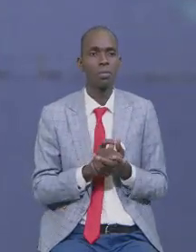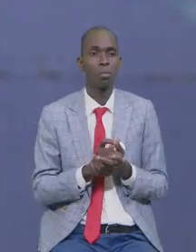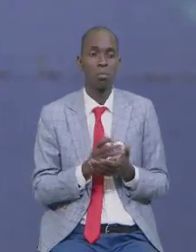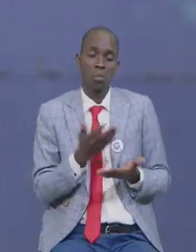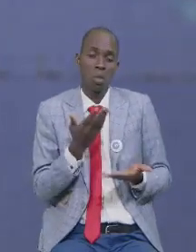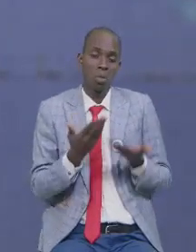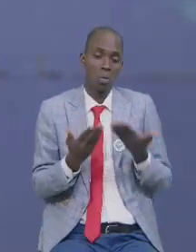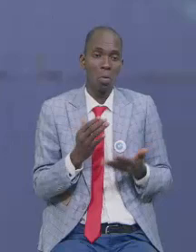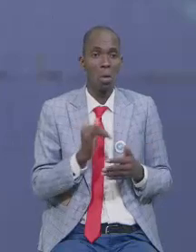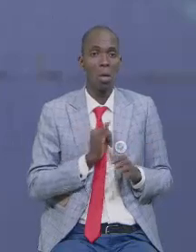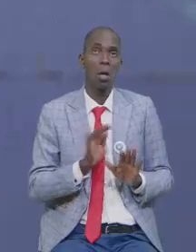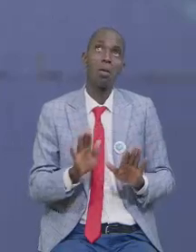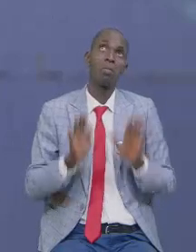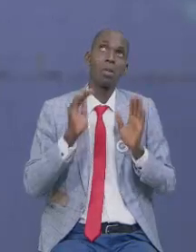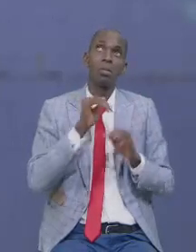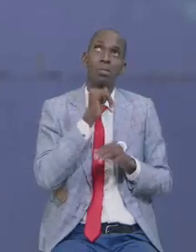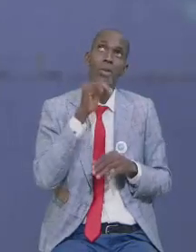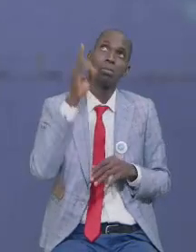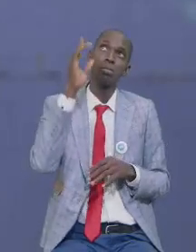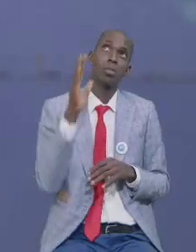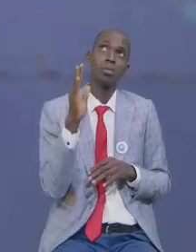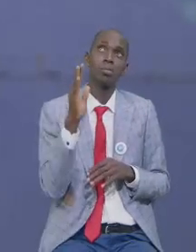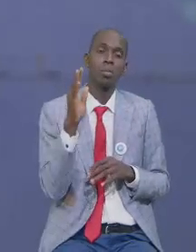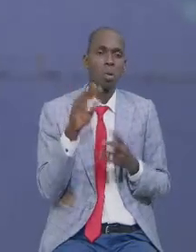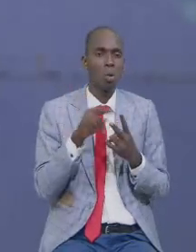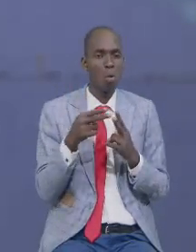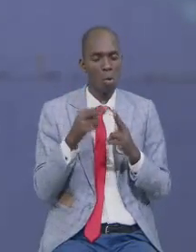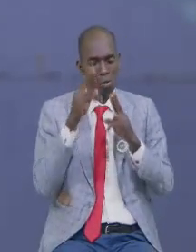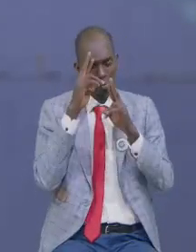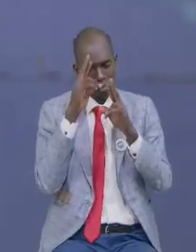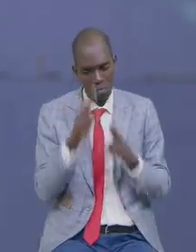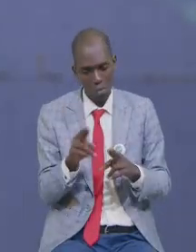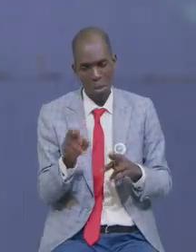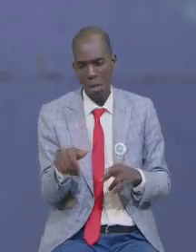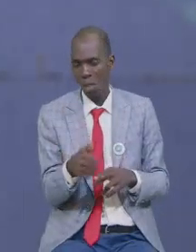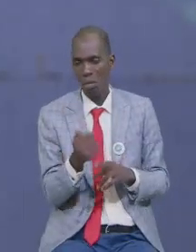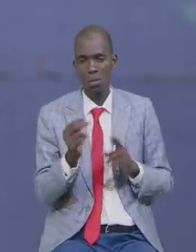I fear not God, nor regard man.